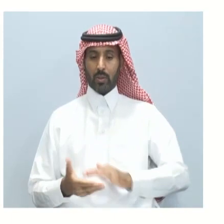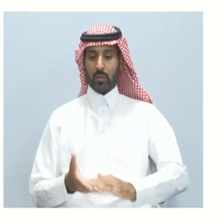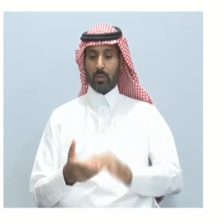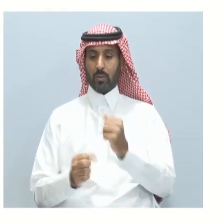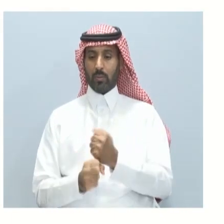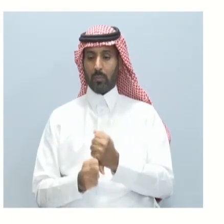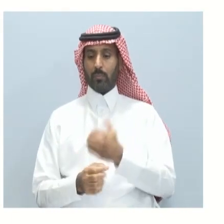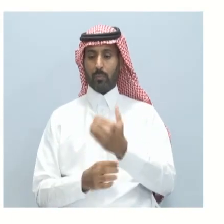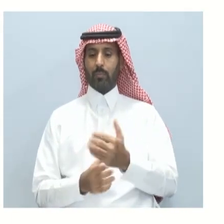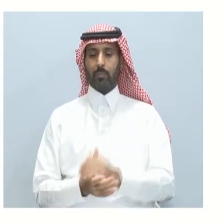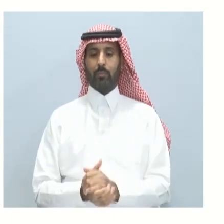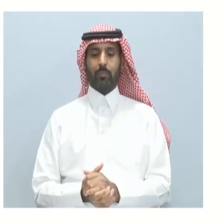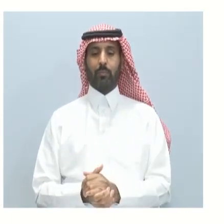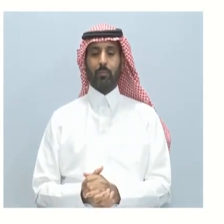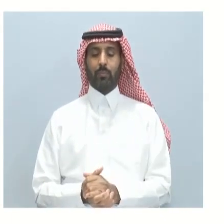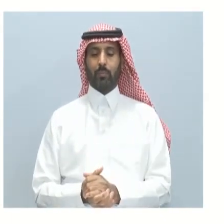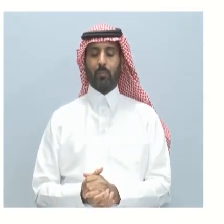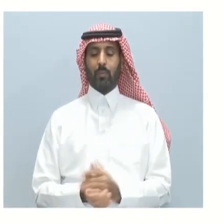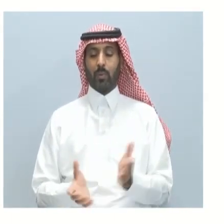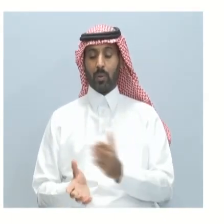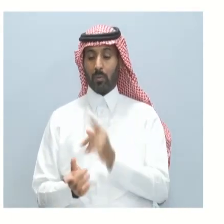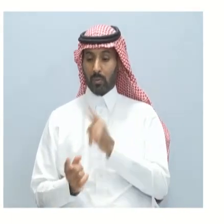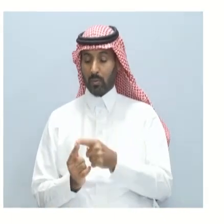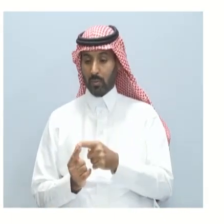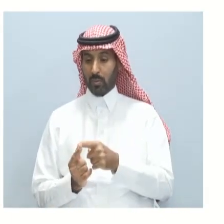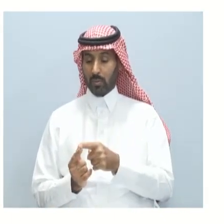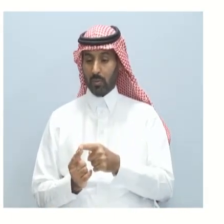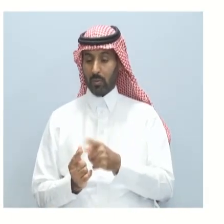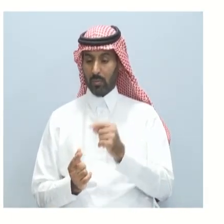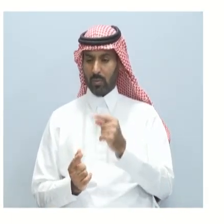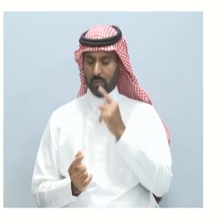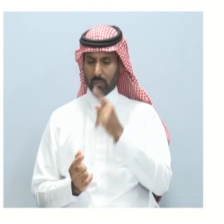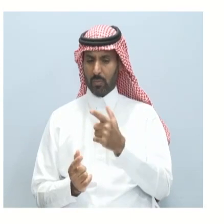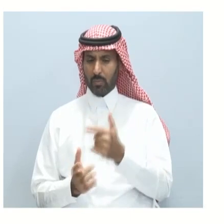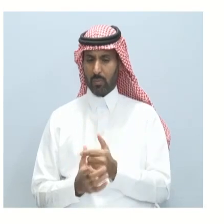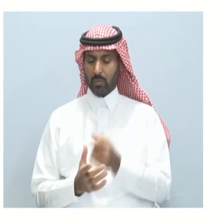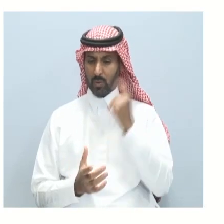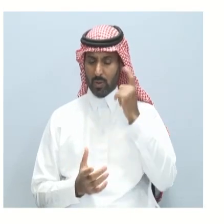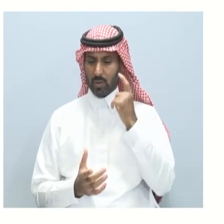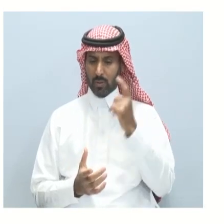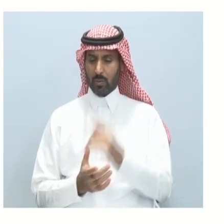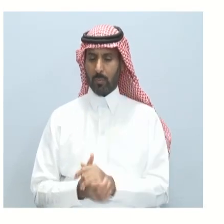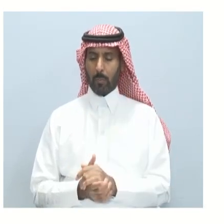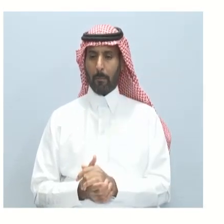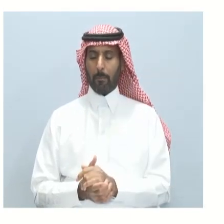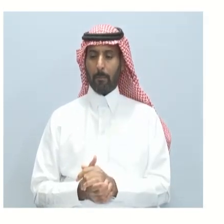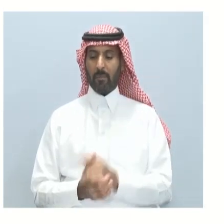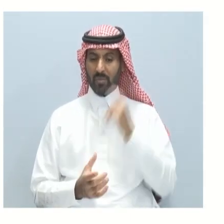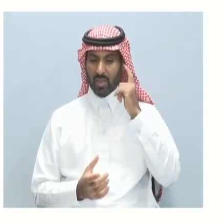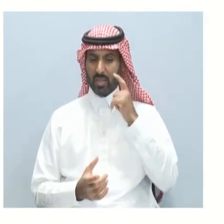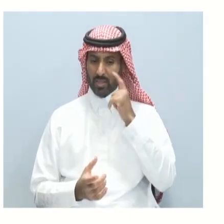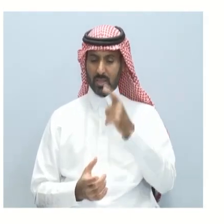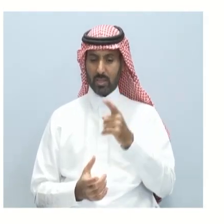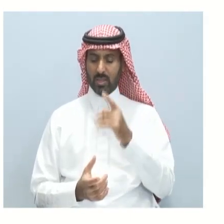out. In spite of that, she herself is a bit hesitant and thinks things